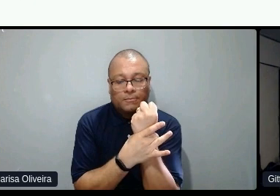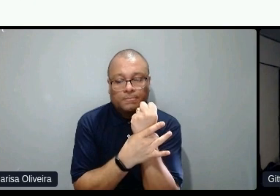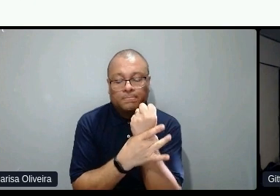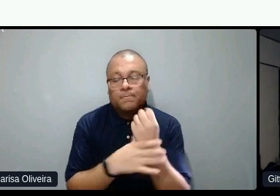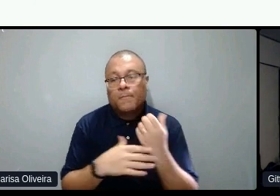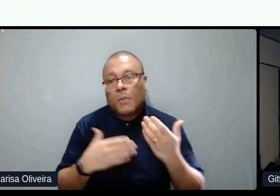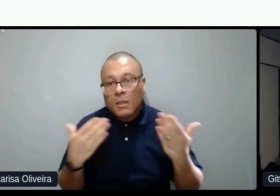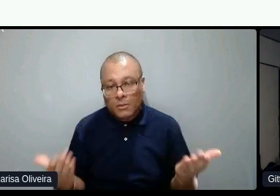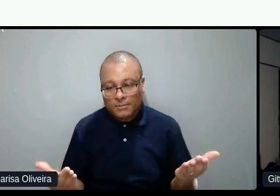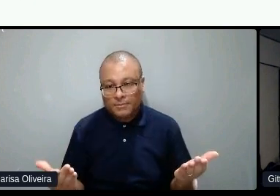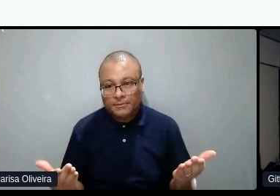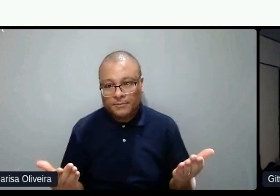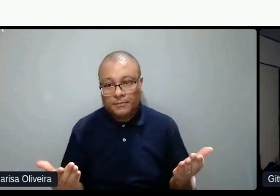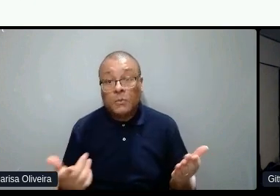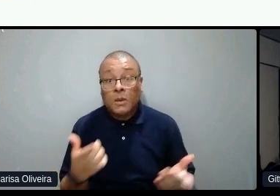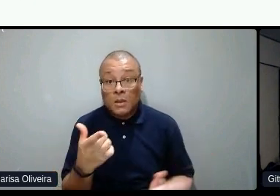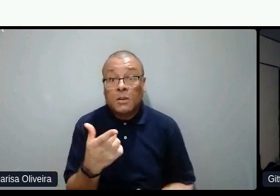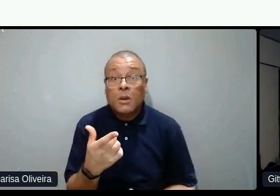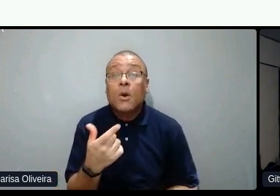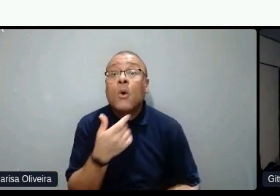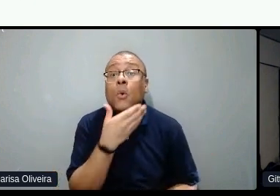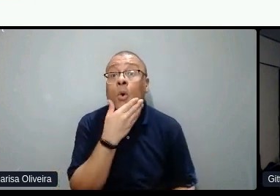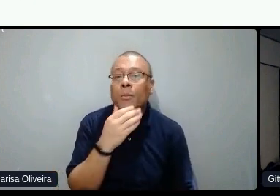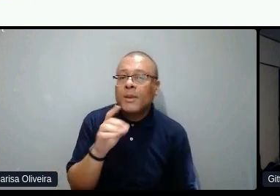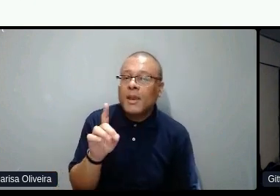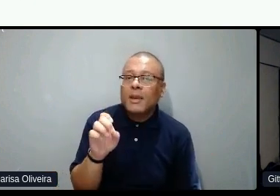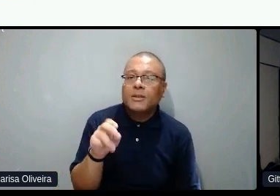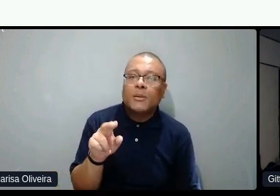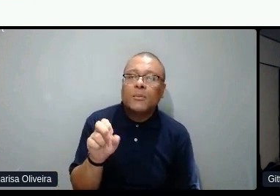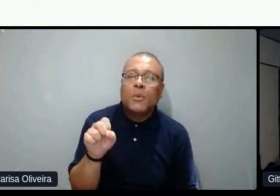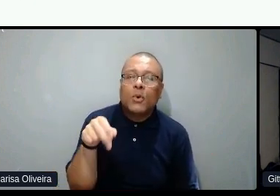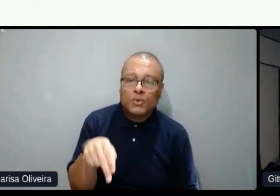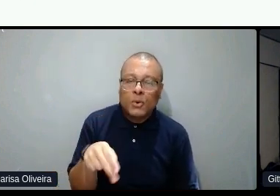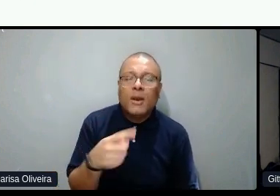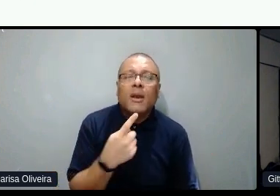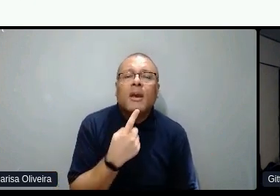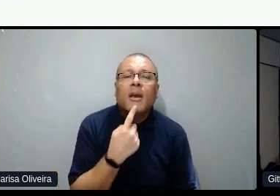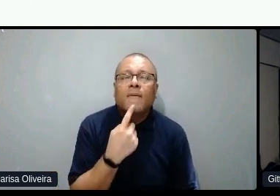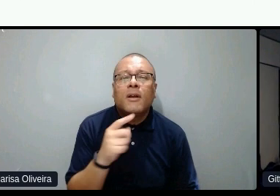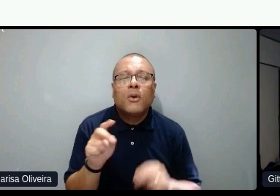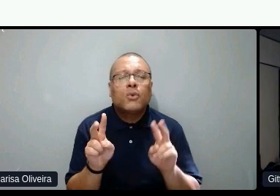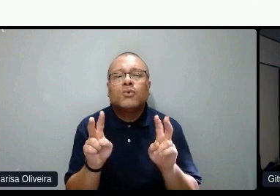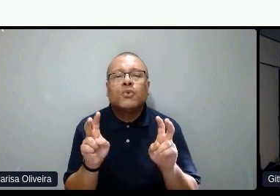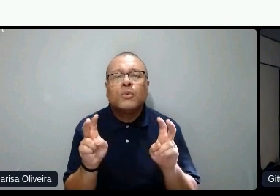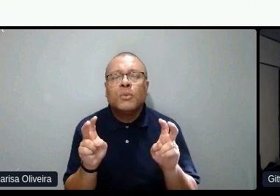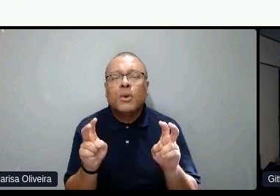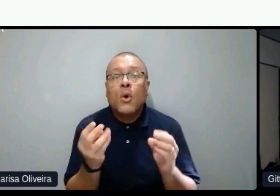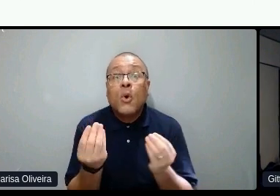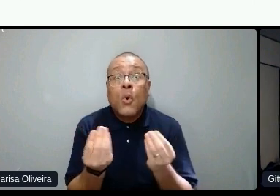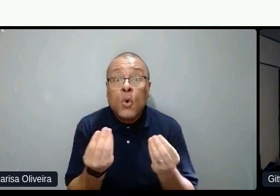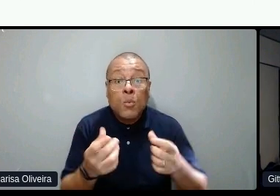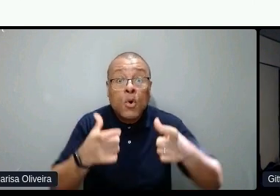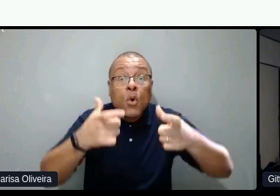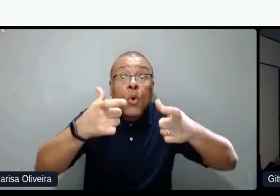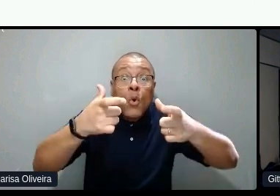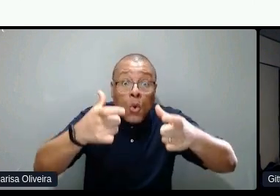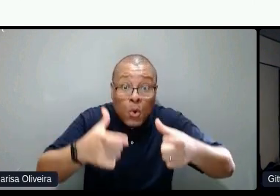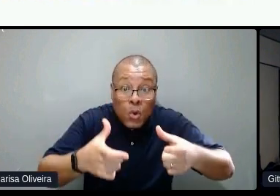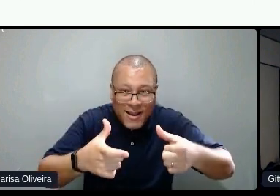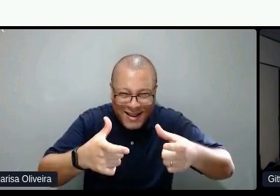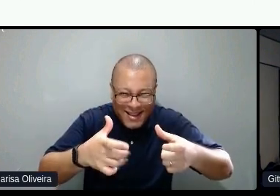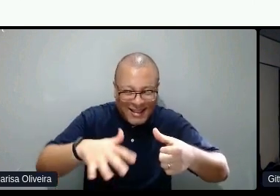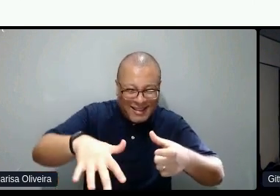So, this first one is from Amy Edmondson, where she talks about going into organizations and looking at different